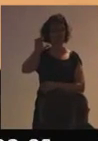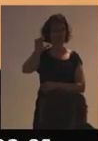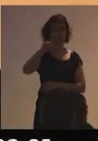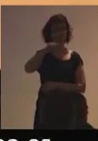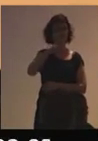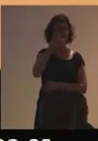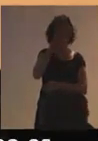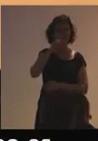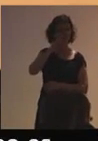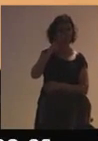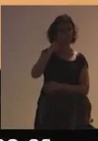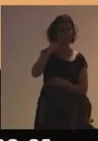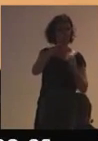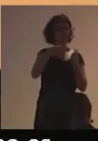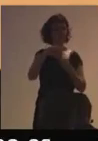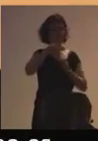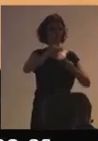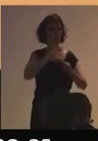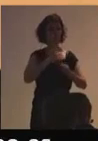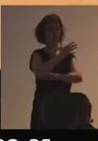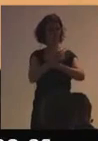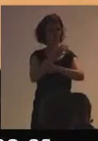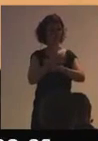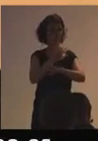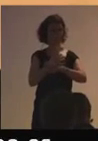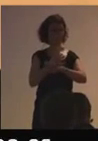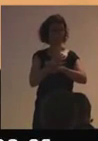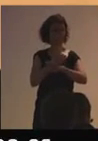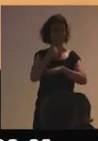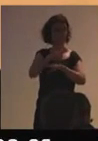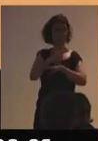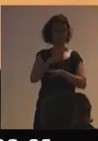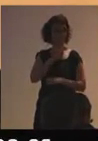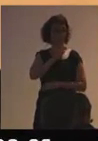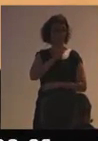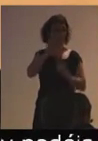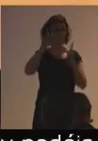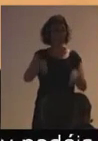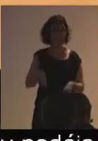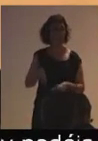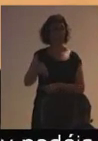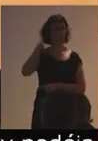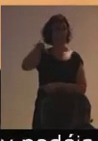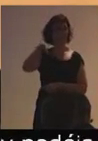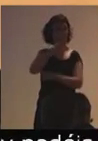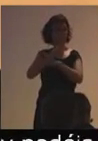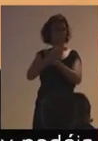for Android is available. Contact Manager for Android is available, although it's a version that we are constantly updating.